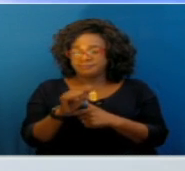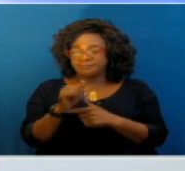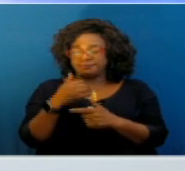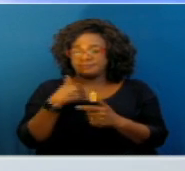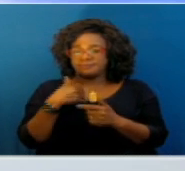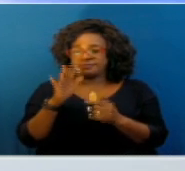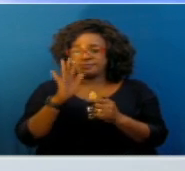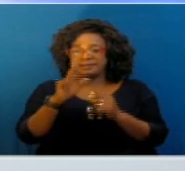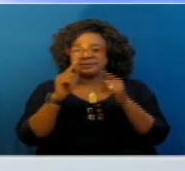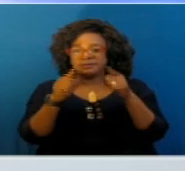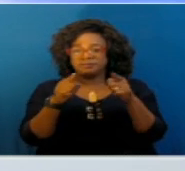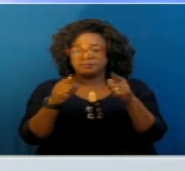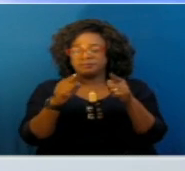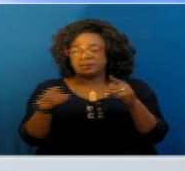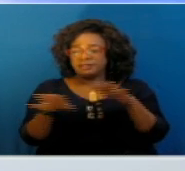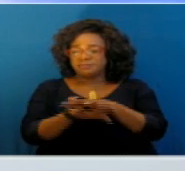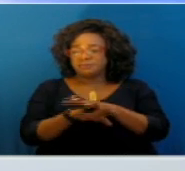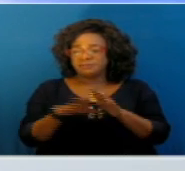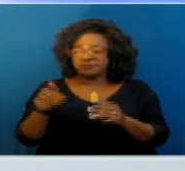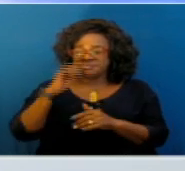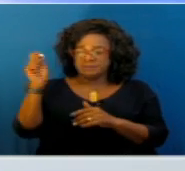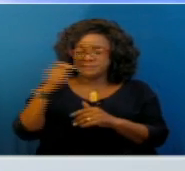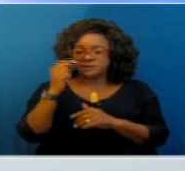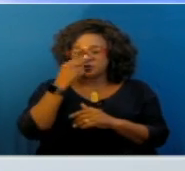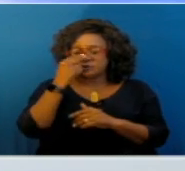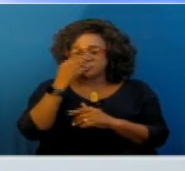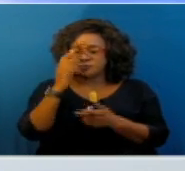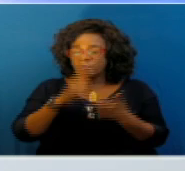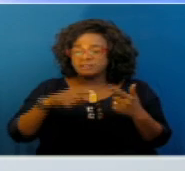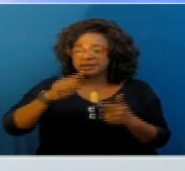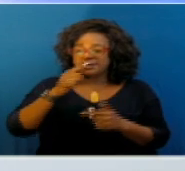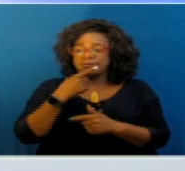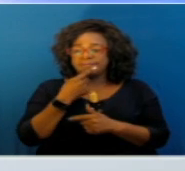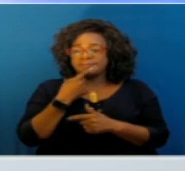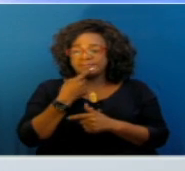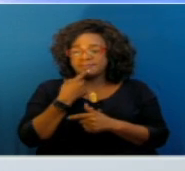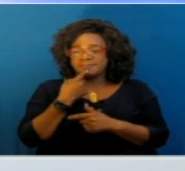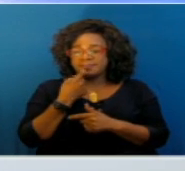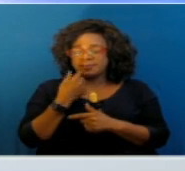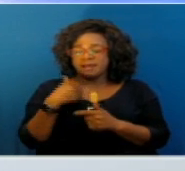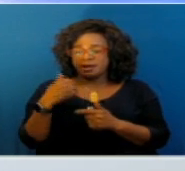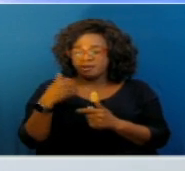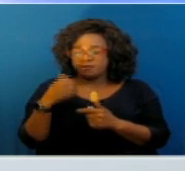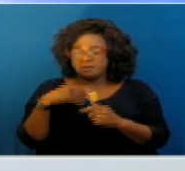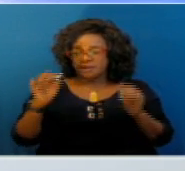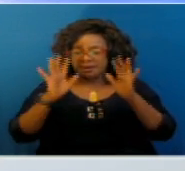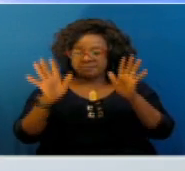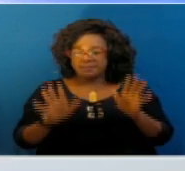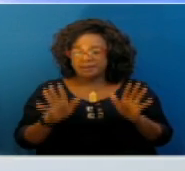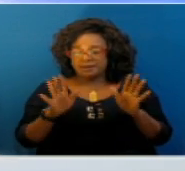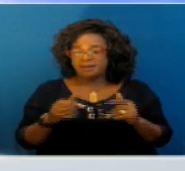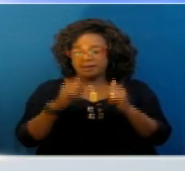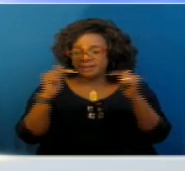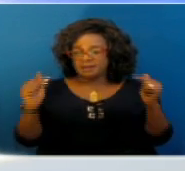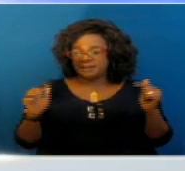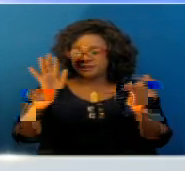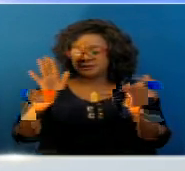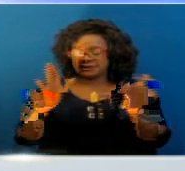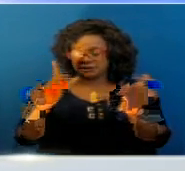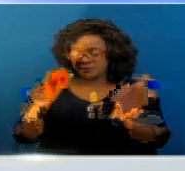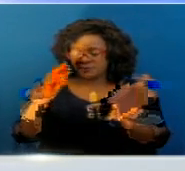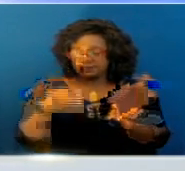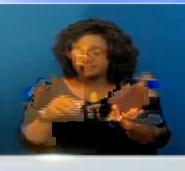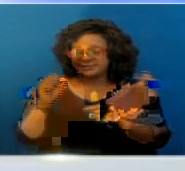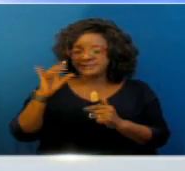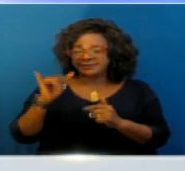finger at Deputy President William Ruto for what she termed as running a scare campaign against his opponents. Sydney Chazima has